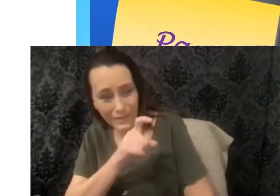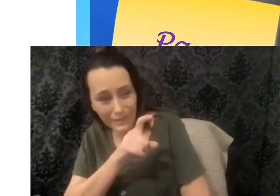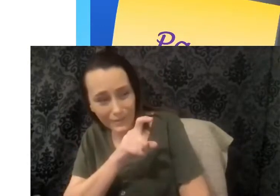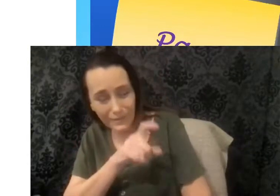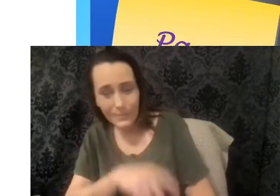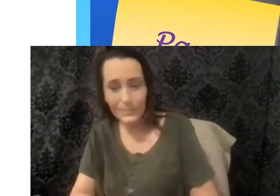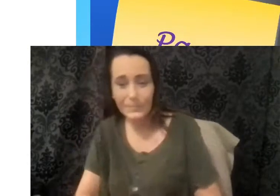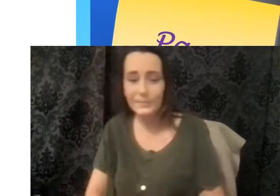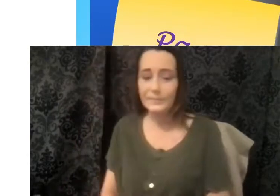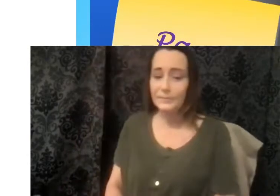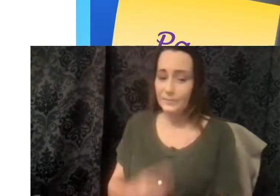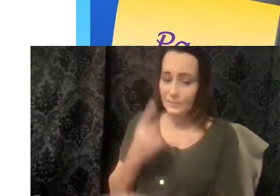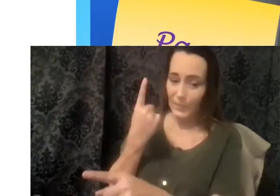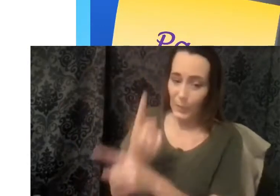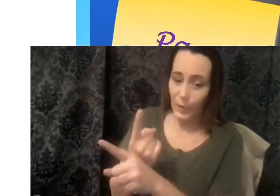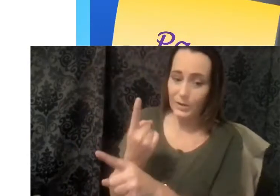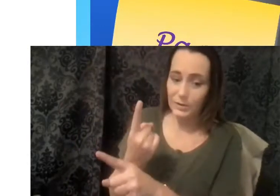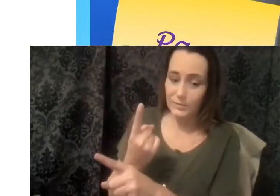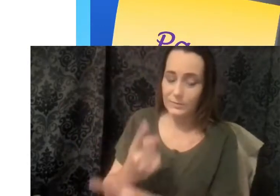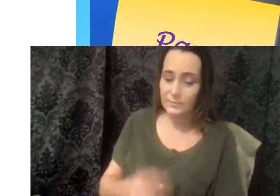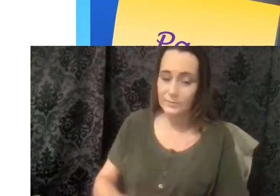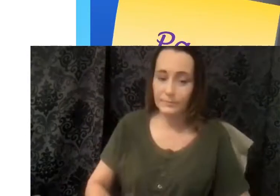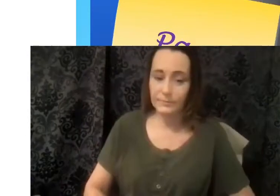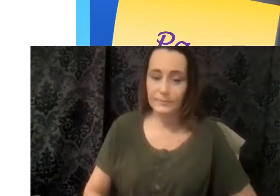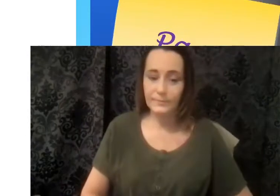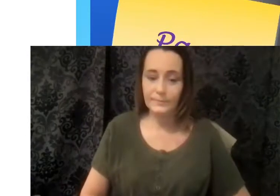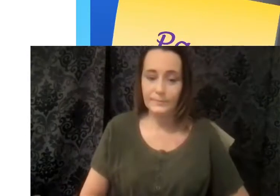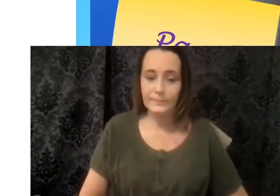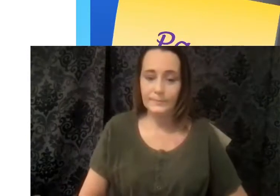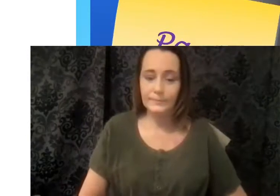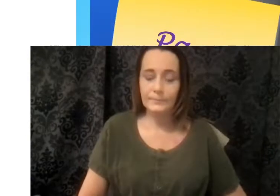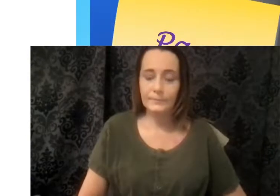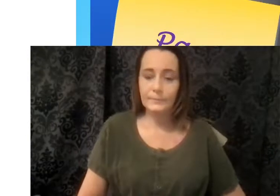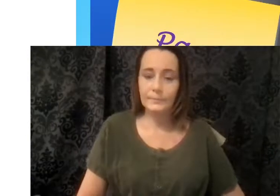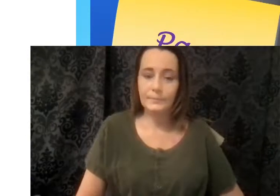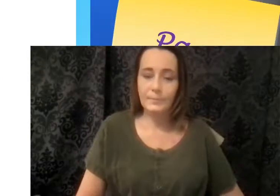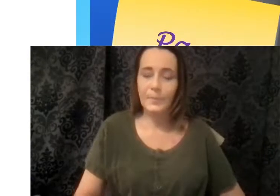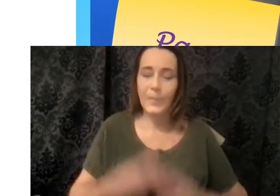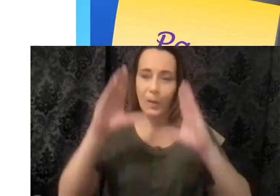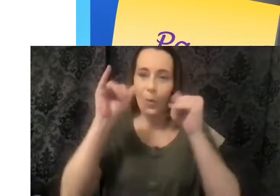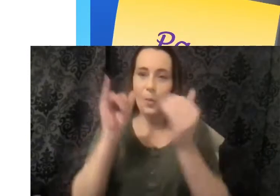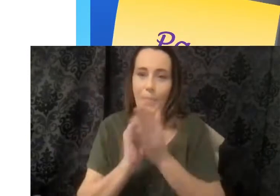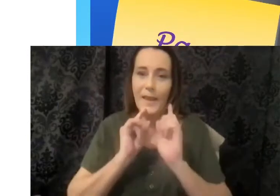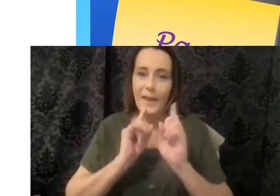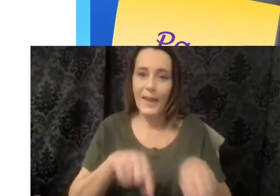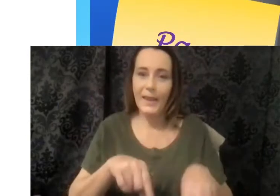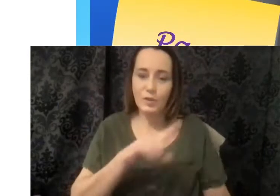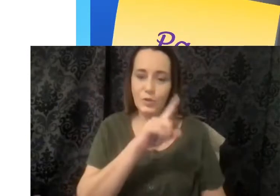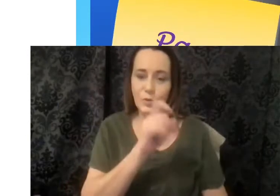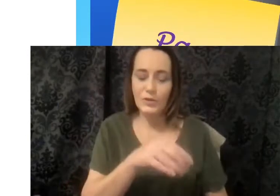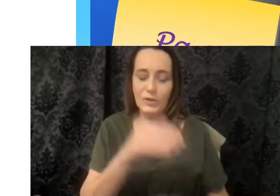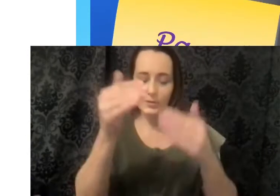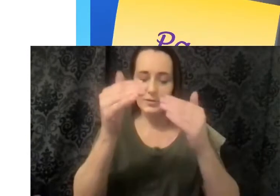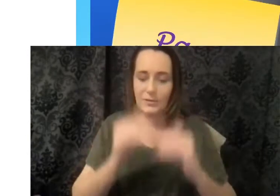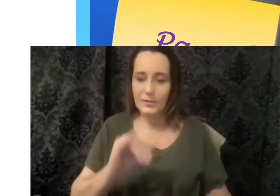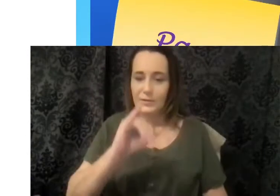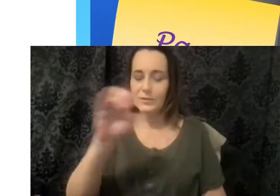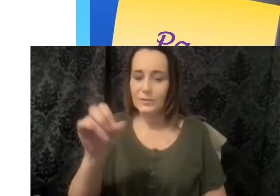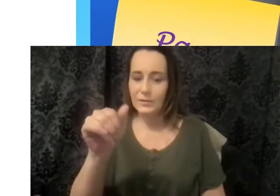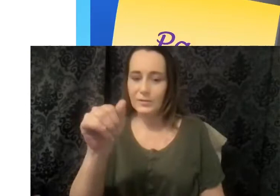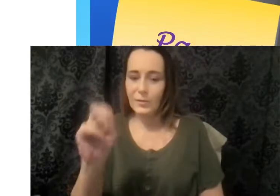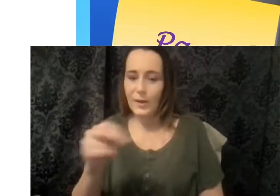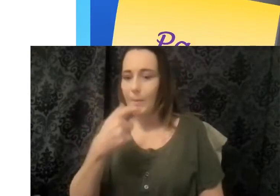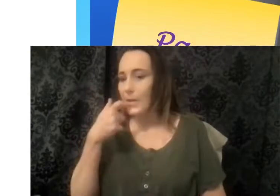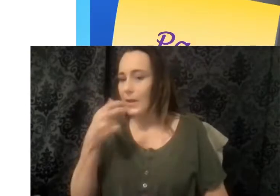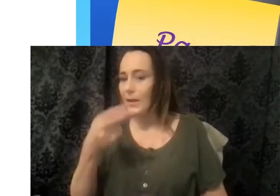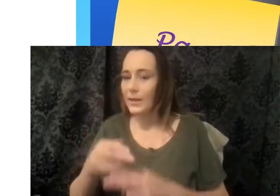That is correct. So, Brian, I hope that answers your question. Joanne? Yeah, I'm an addict. My name's